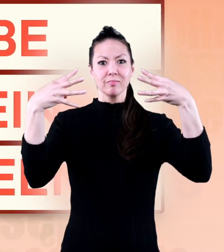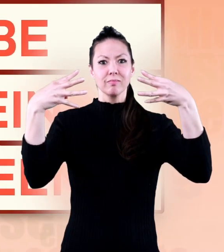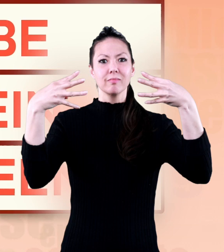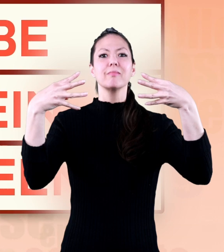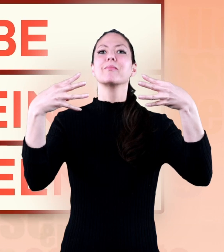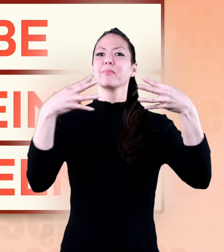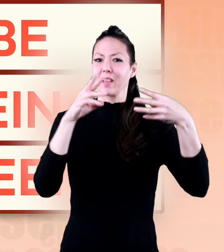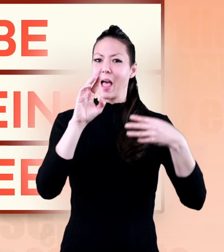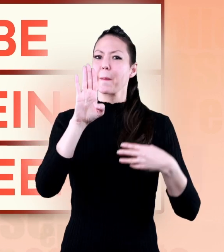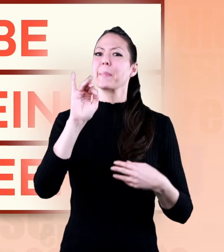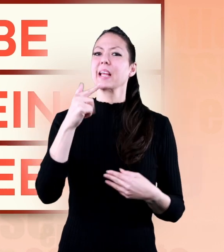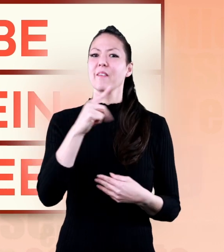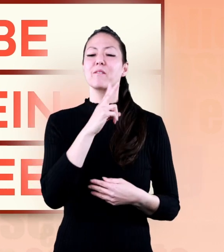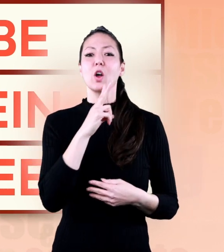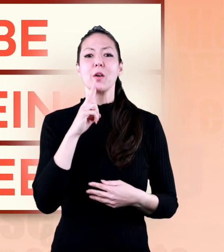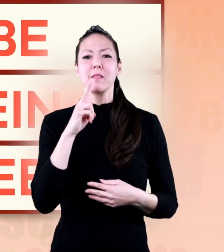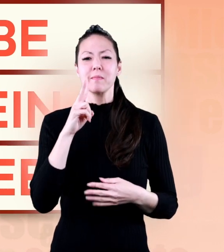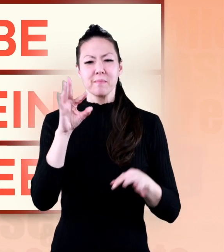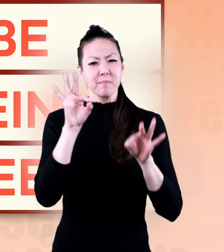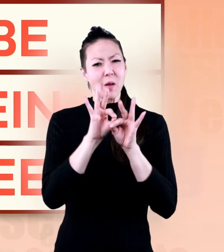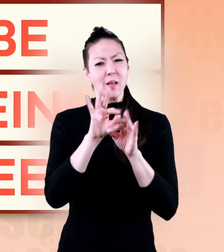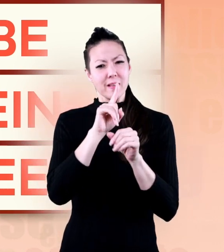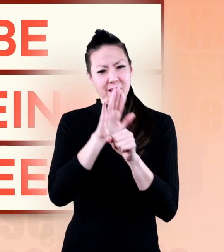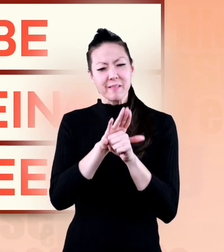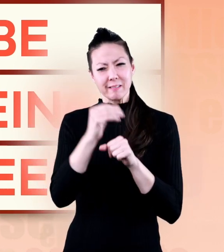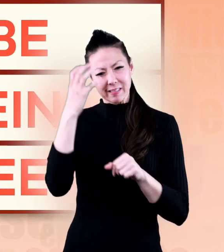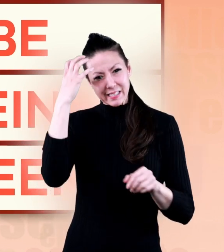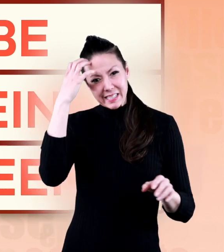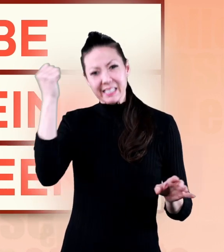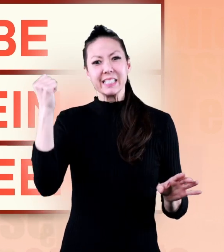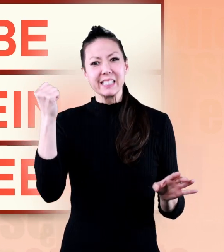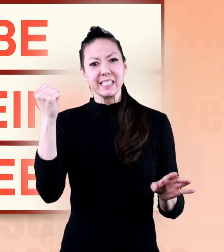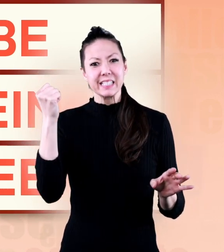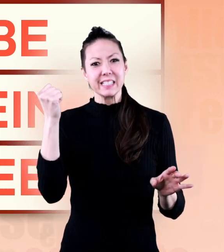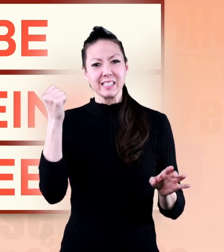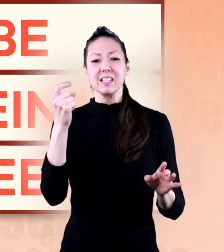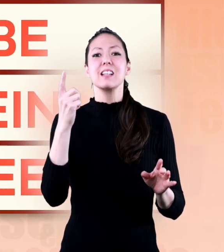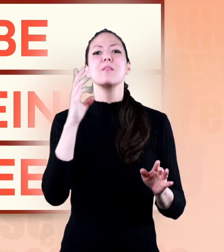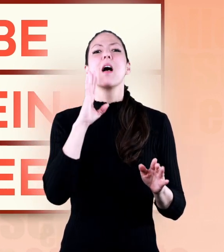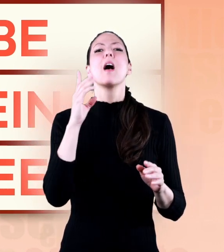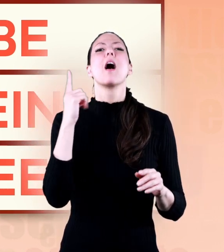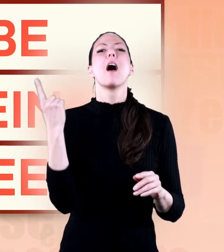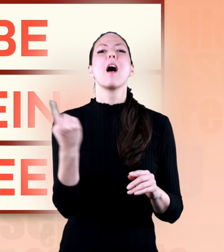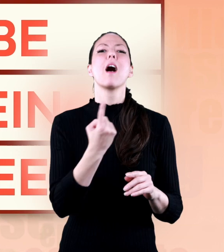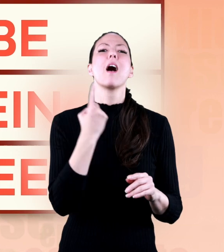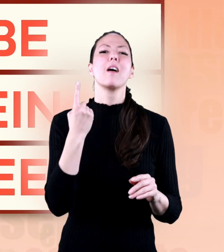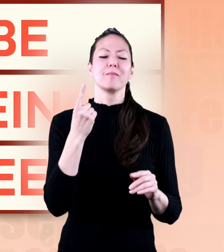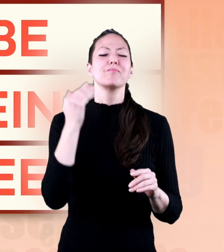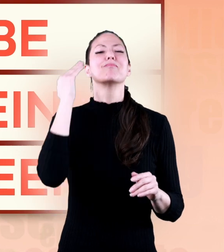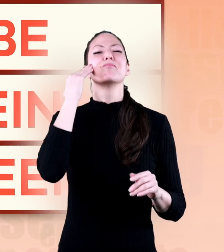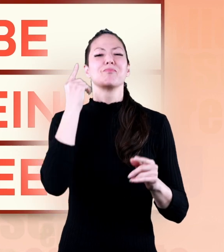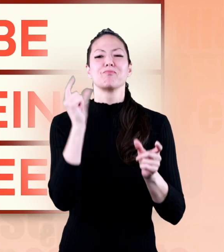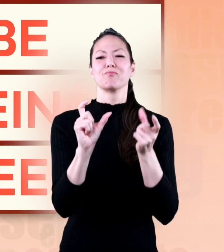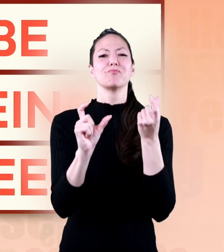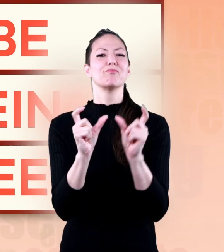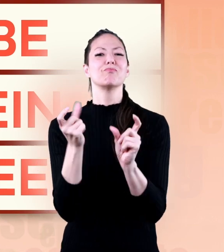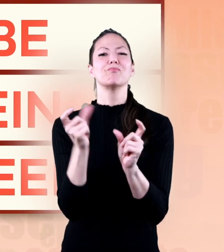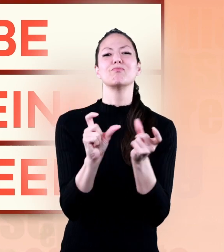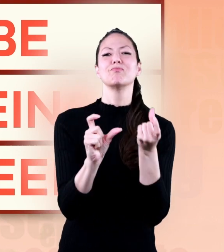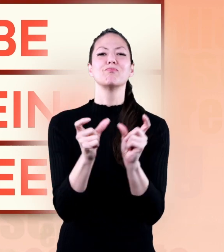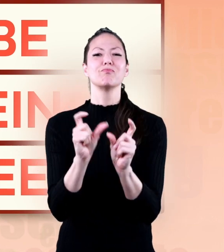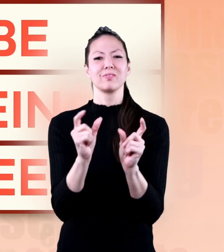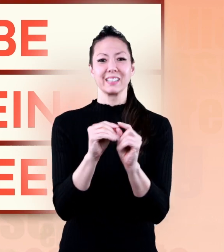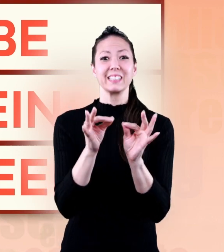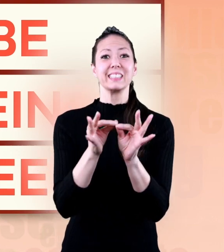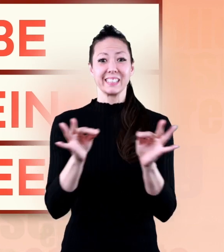verbs. So it might be best to commit these to memory. That way, you'll always be able to find the being